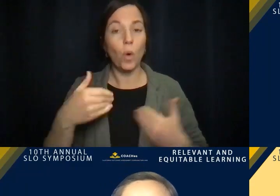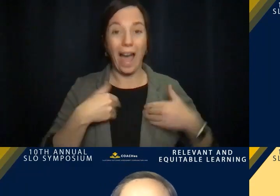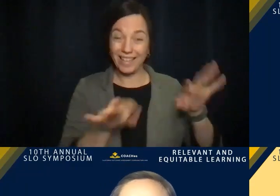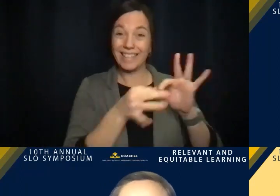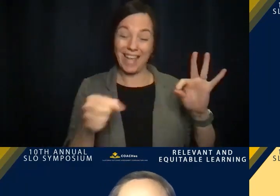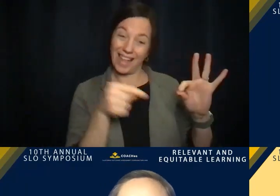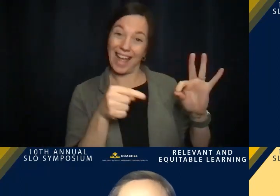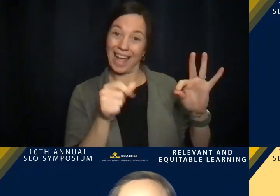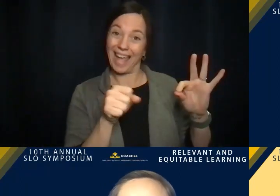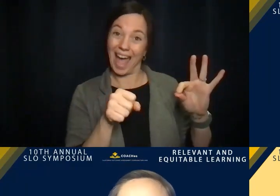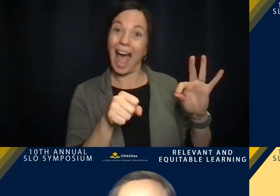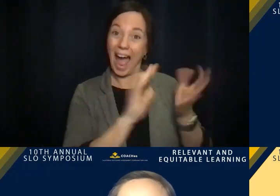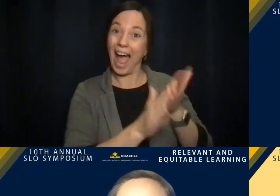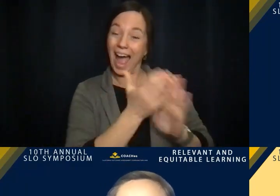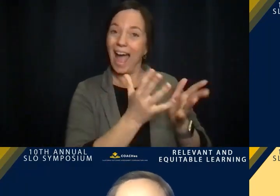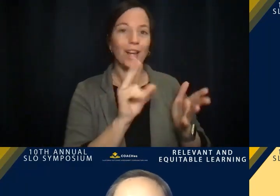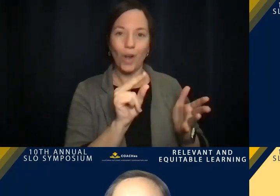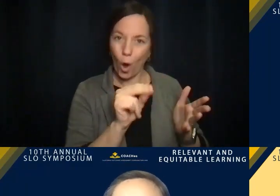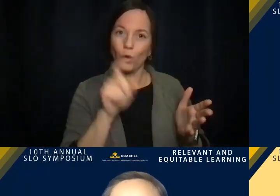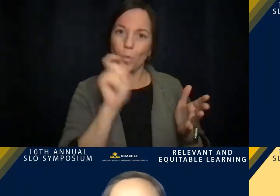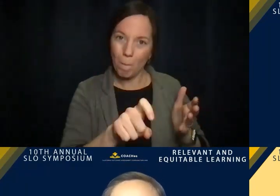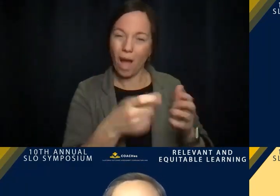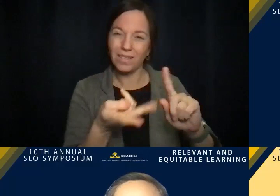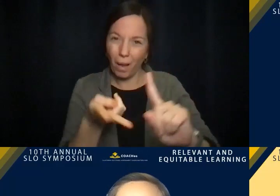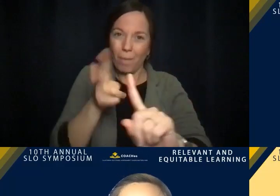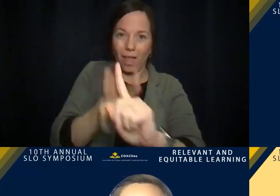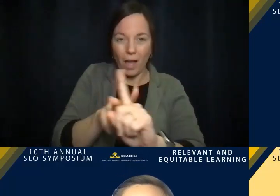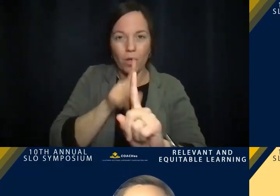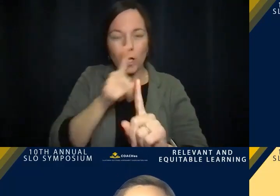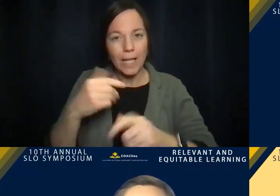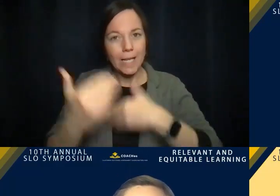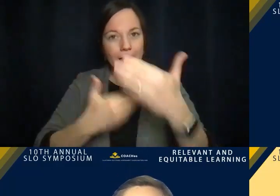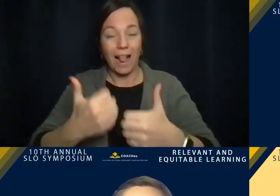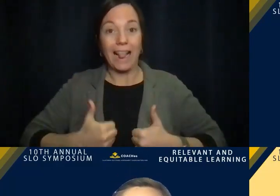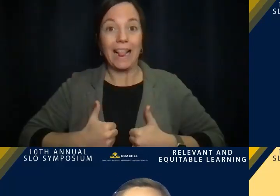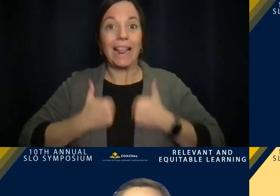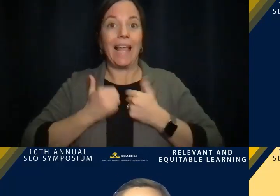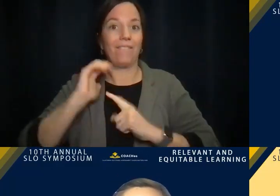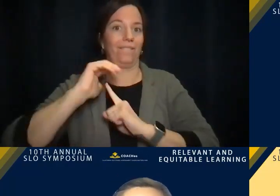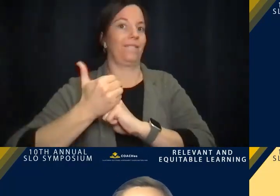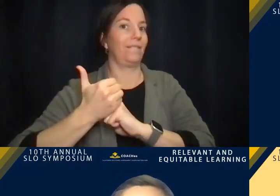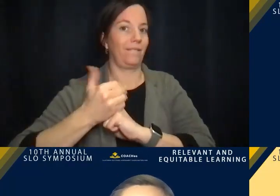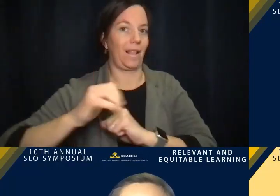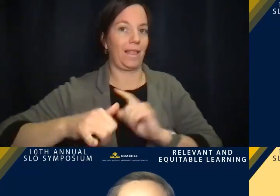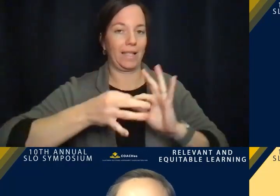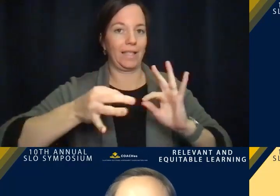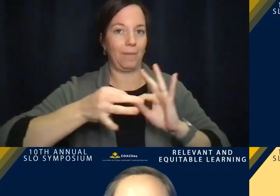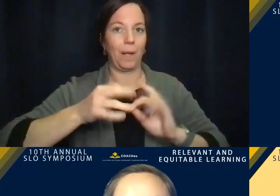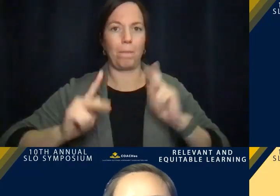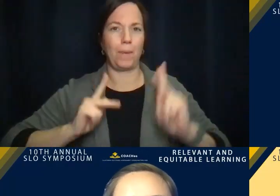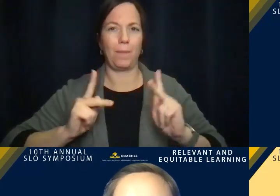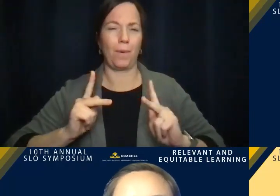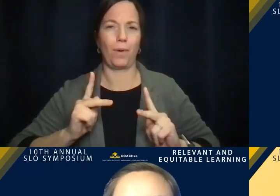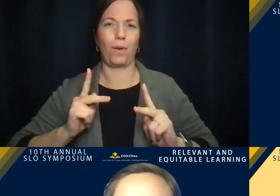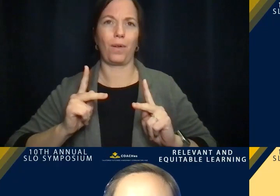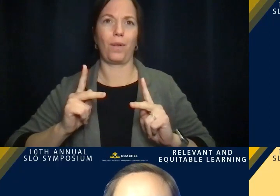Your work is not done there. You have to keep stepping forward and you have to live. You have to live. People are not gonna,